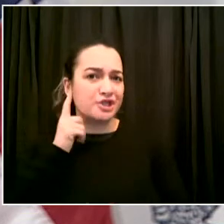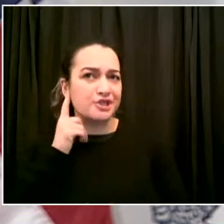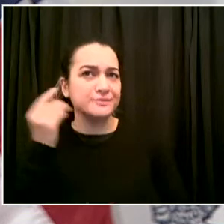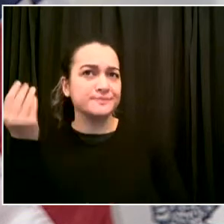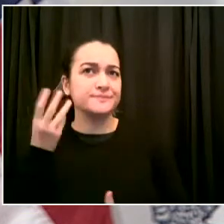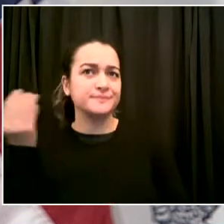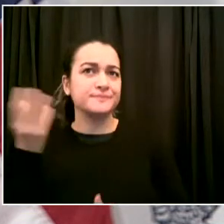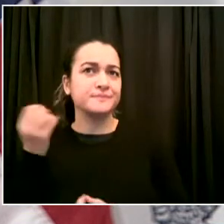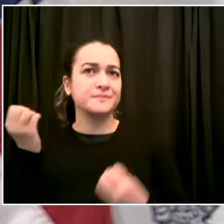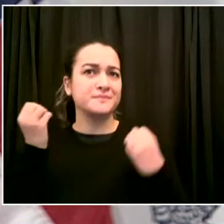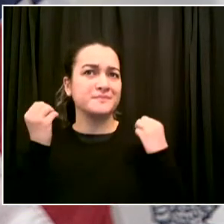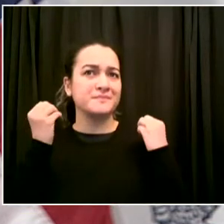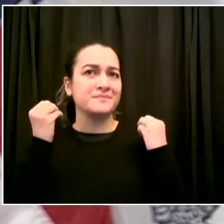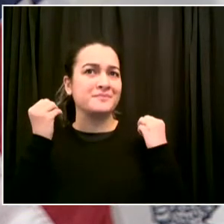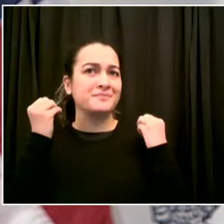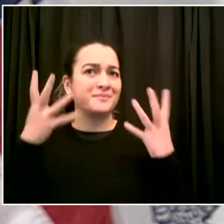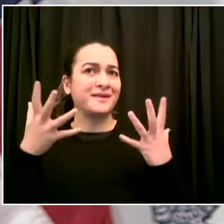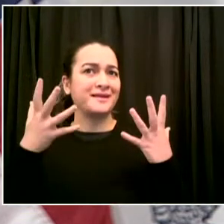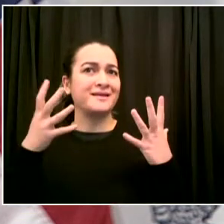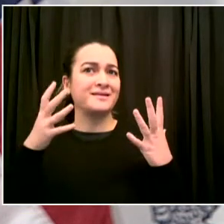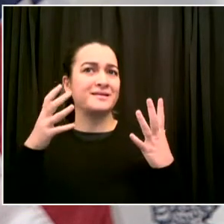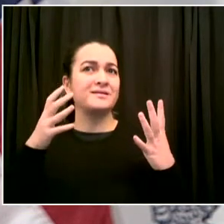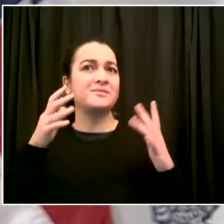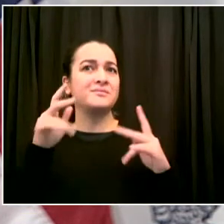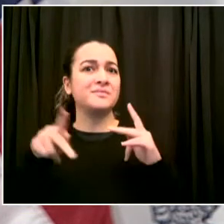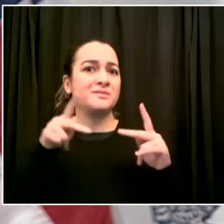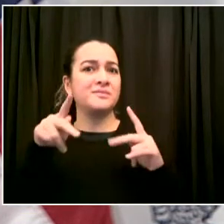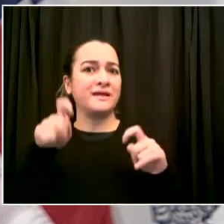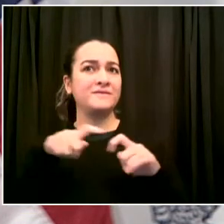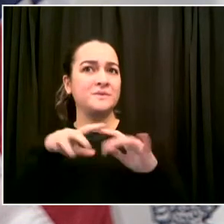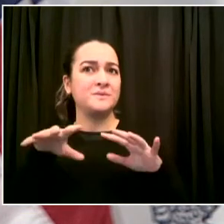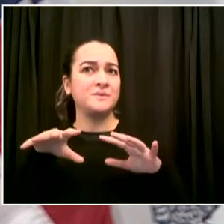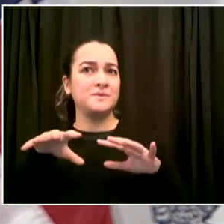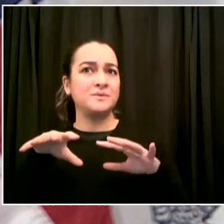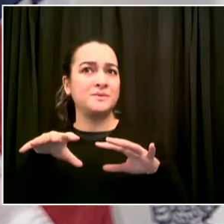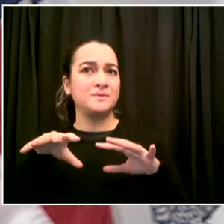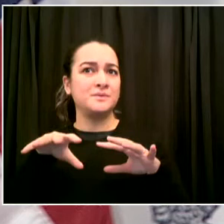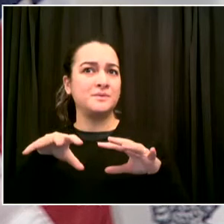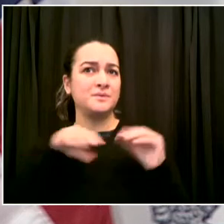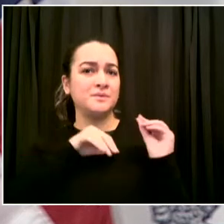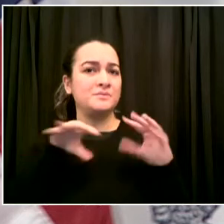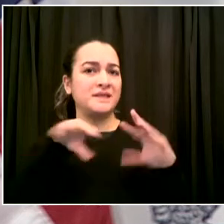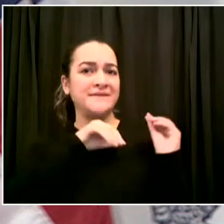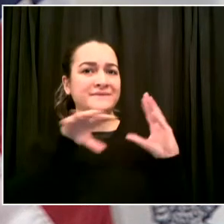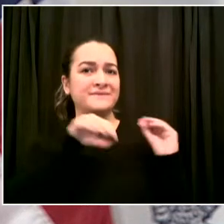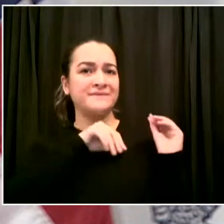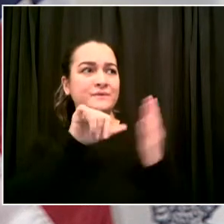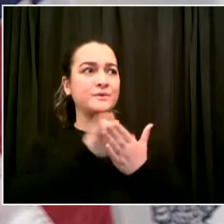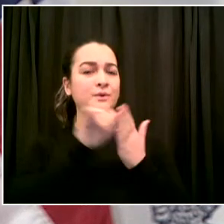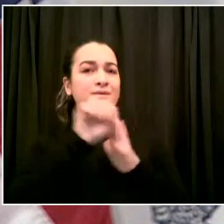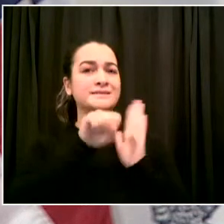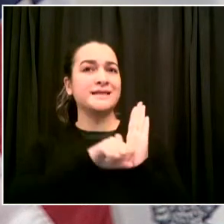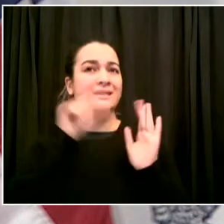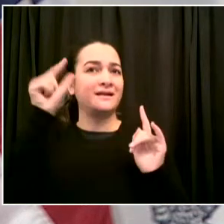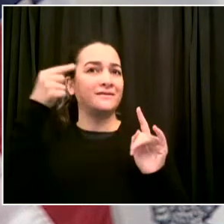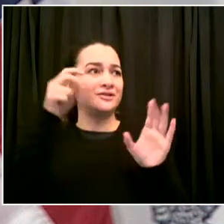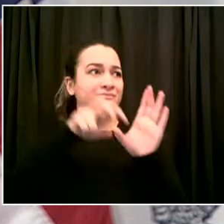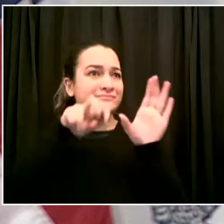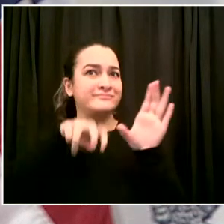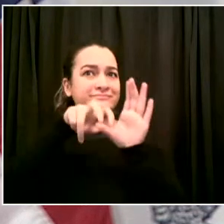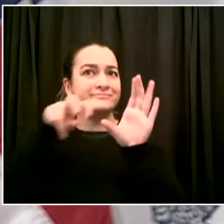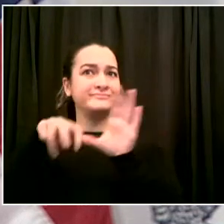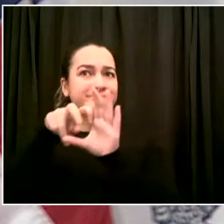level of dysfunction with the state health department, is that going to affect the handling of the pandemic in the city? Well,